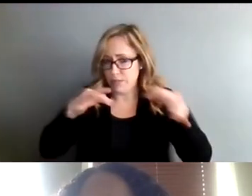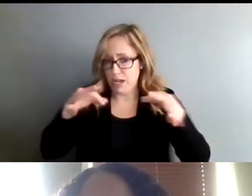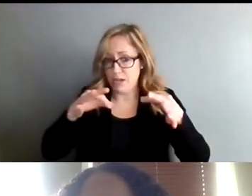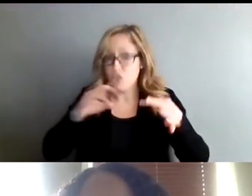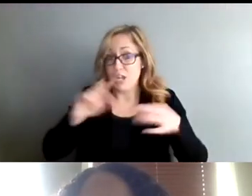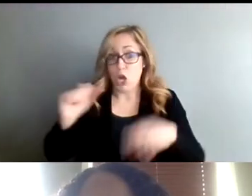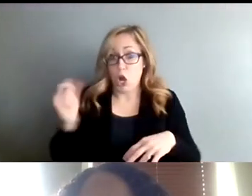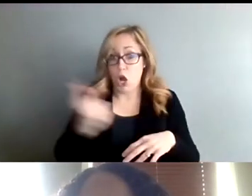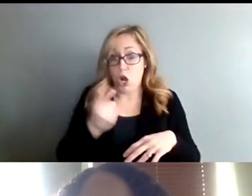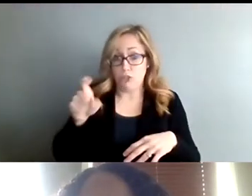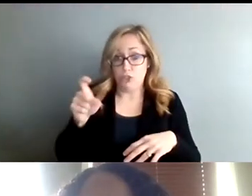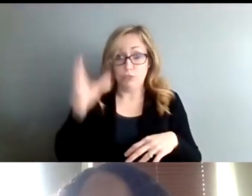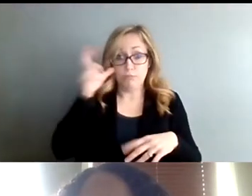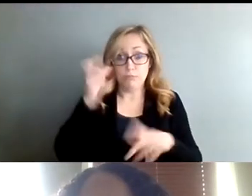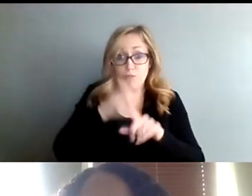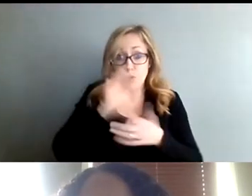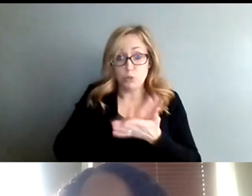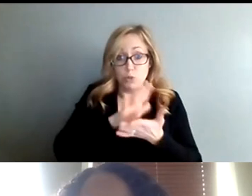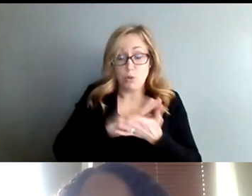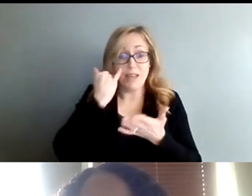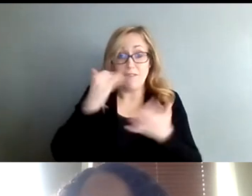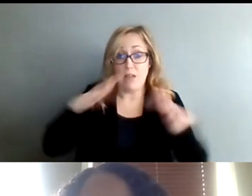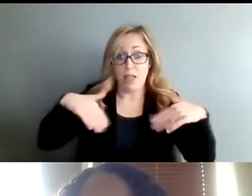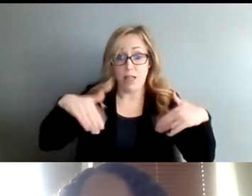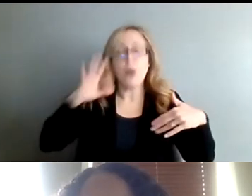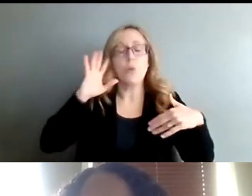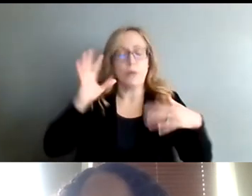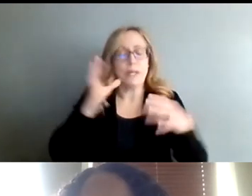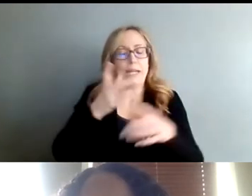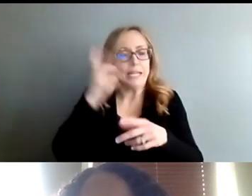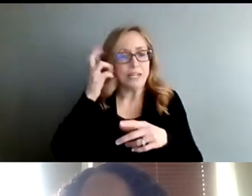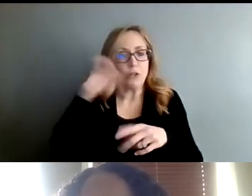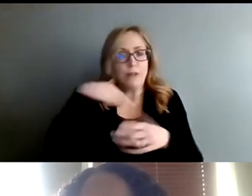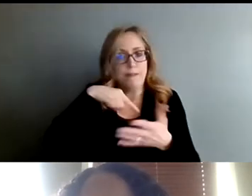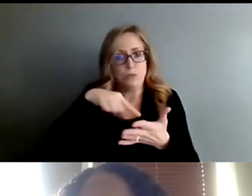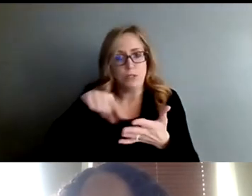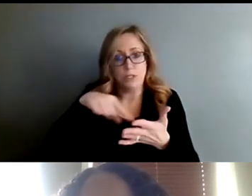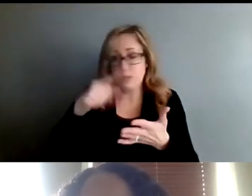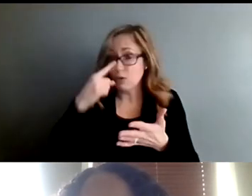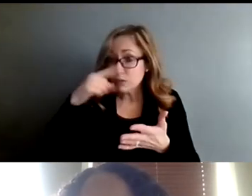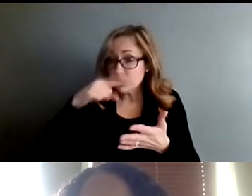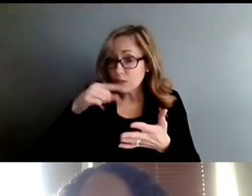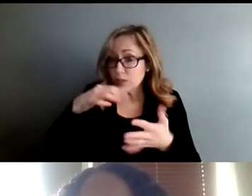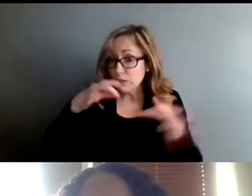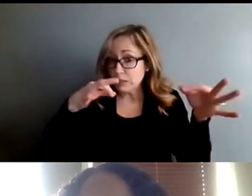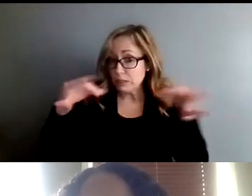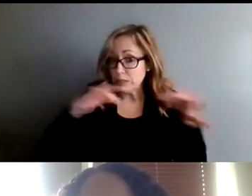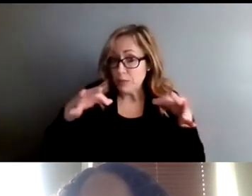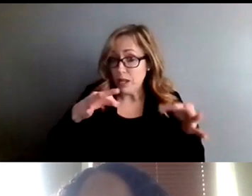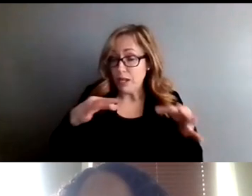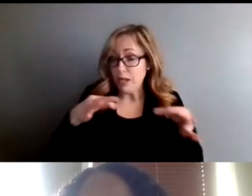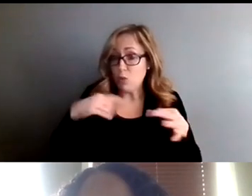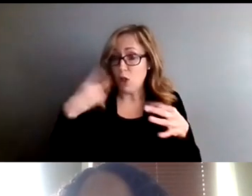If you haven't yet, you'll definitely be hearing from them by the end of the week. Dr. Guillory, can you share what that'll look like for families that haven't heard from their schools